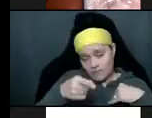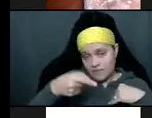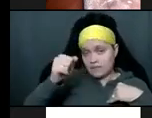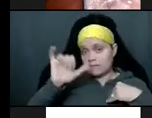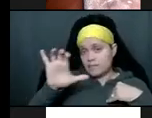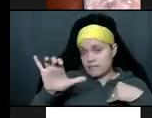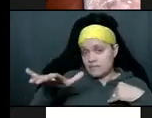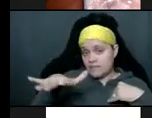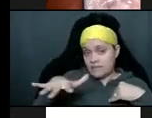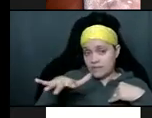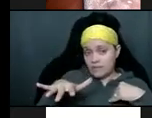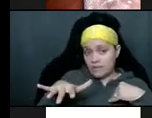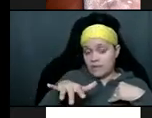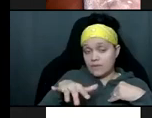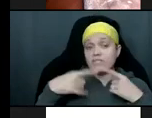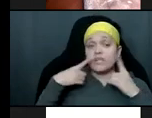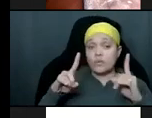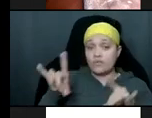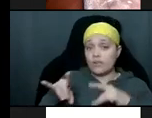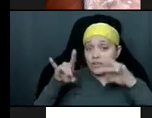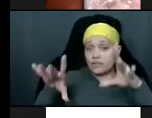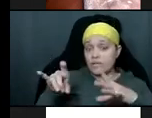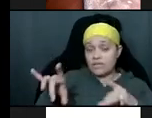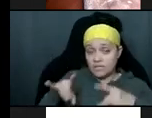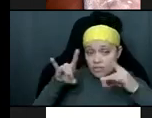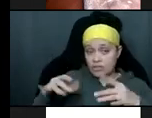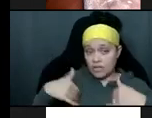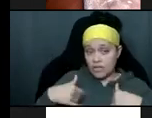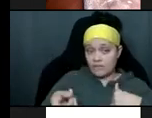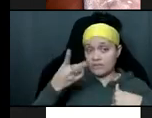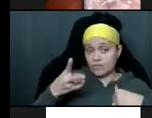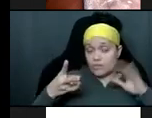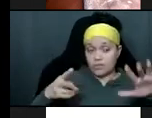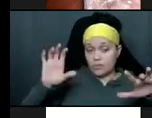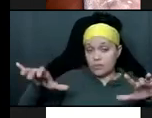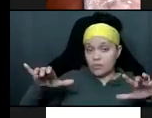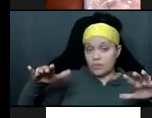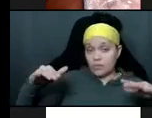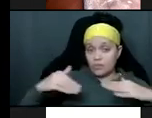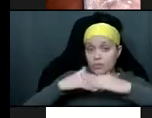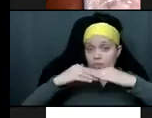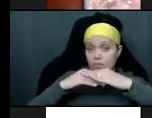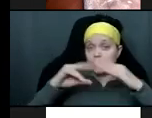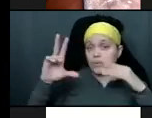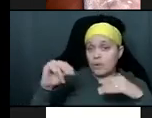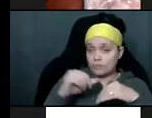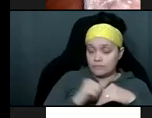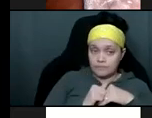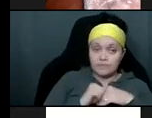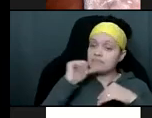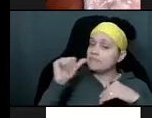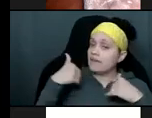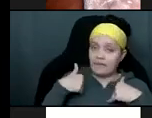realm. Does it work for Australia? Does Australia have two ocean pieces lining? No, it does